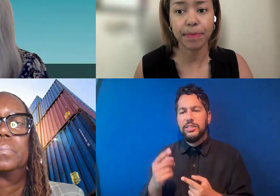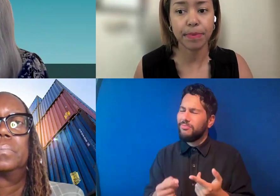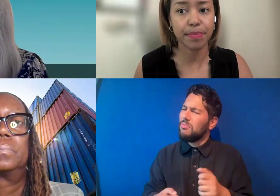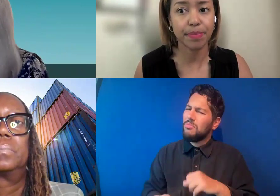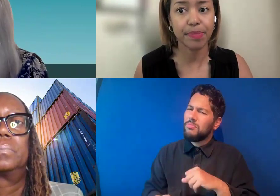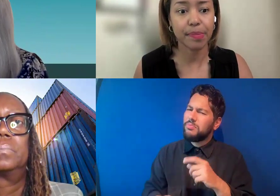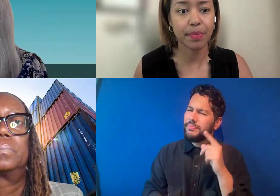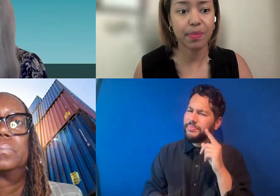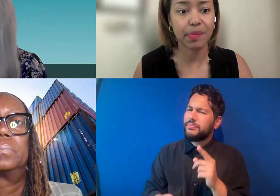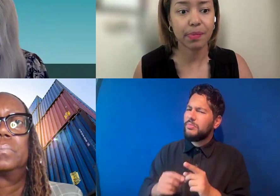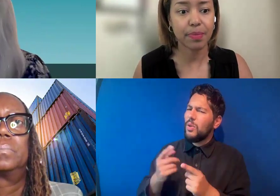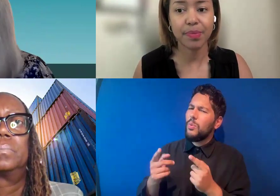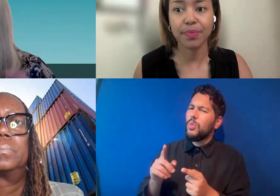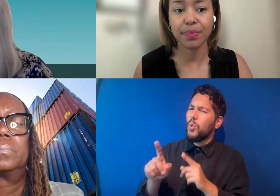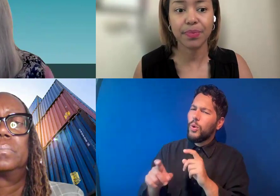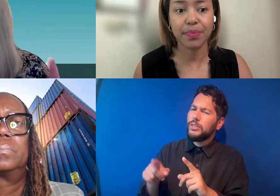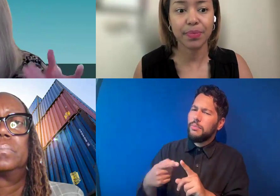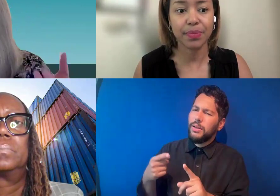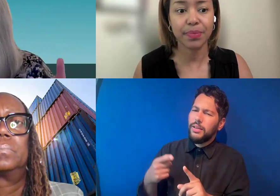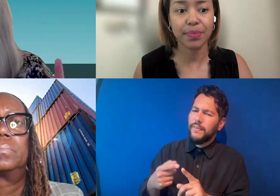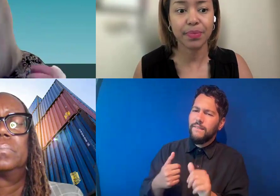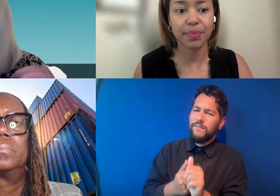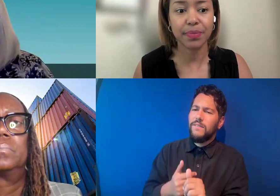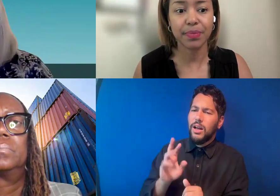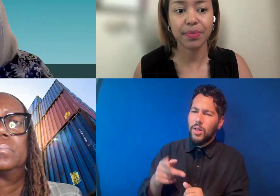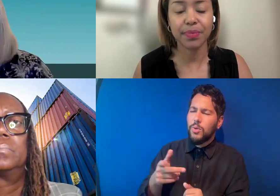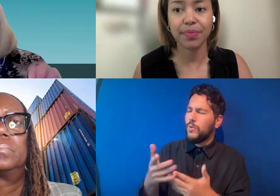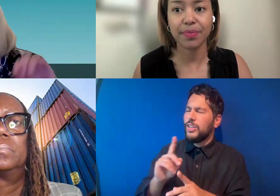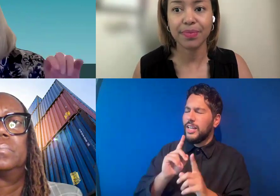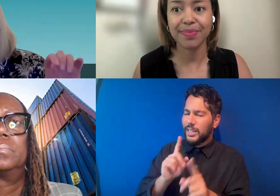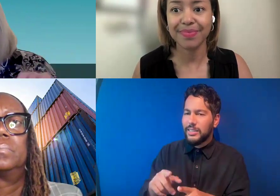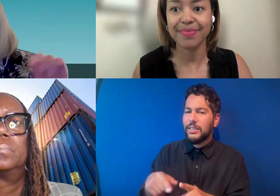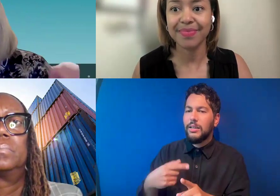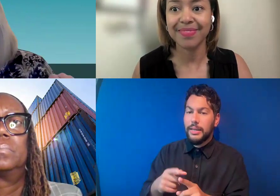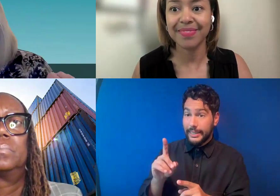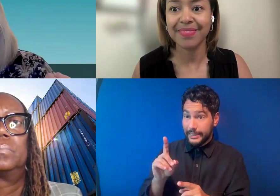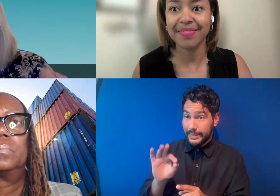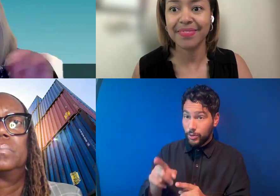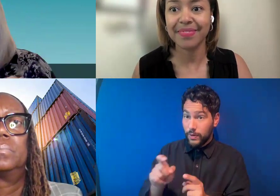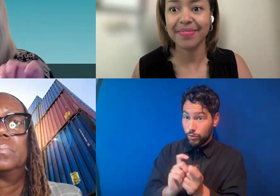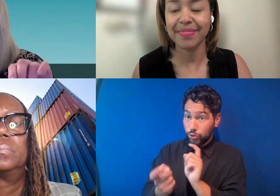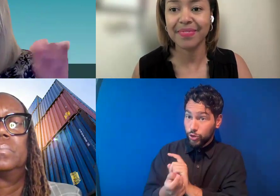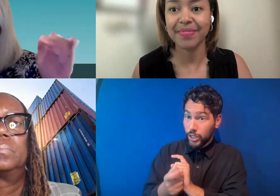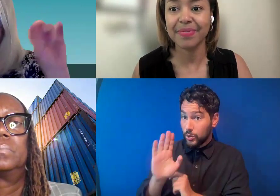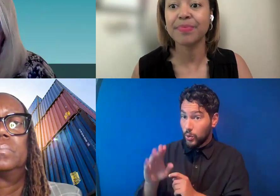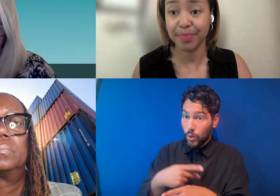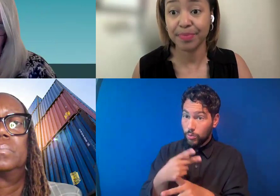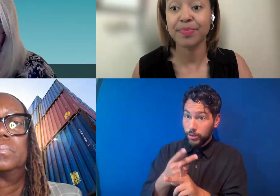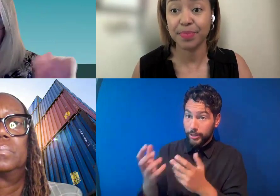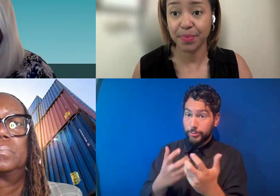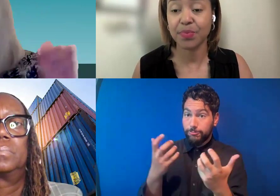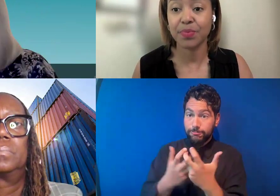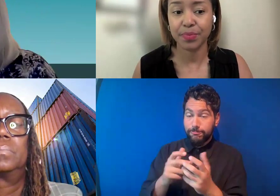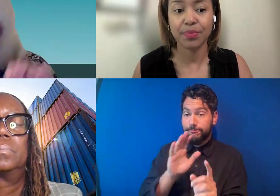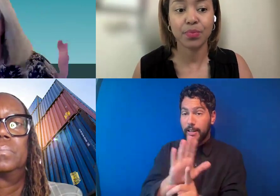exactly what the questioner was asking about, because they had a follow-up which you have answered, which was around, did you have to change your products to meet some of the either